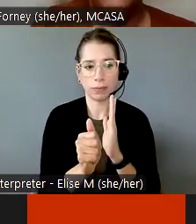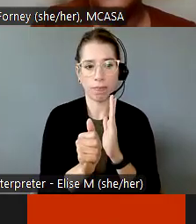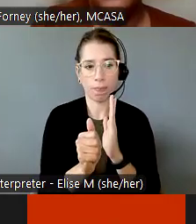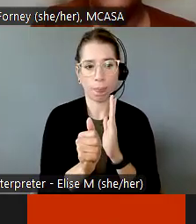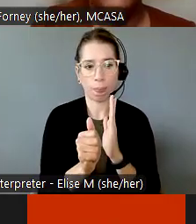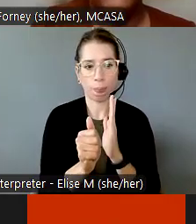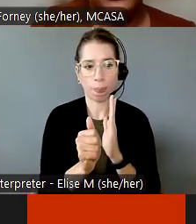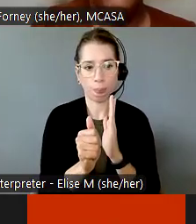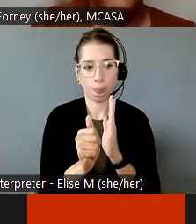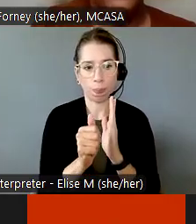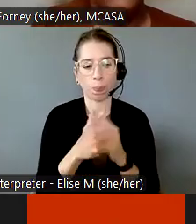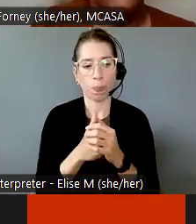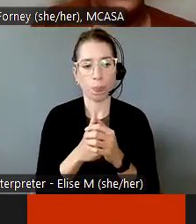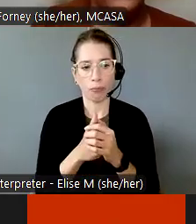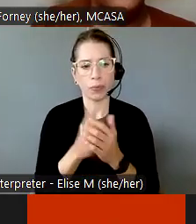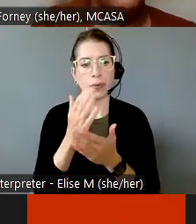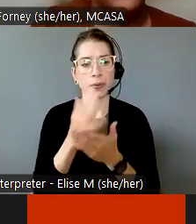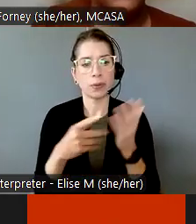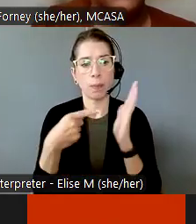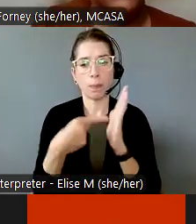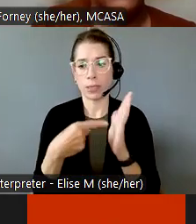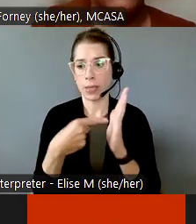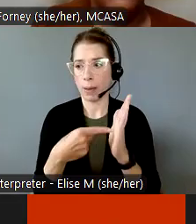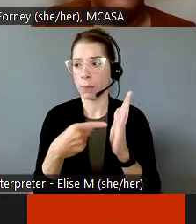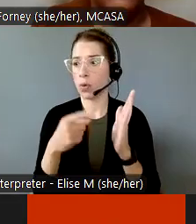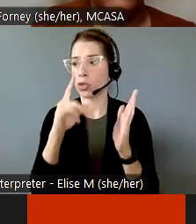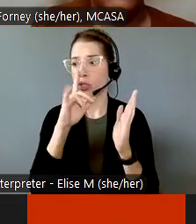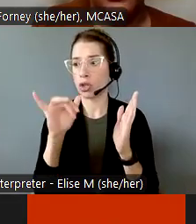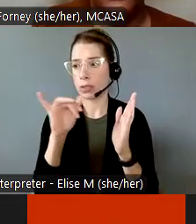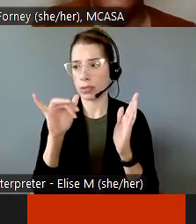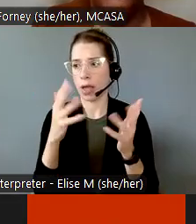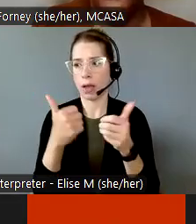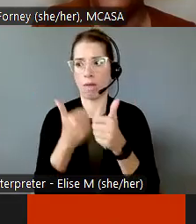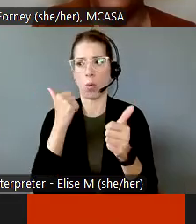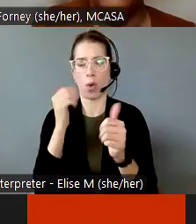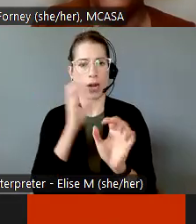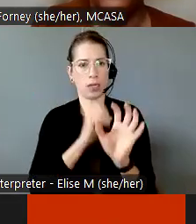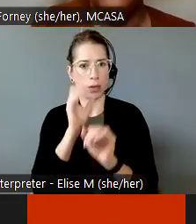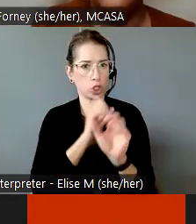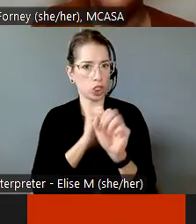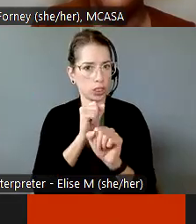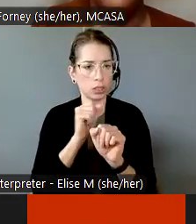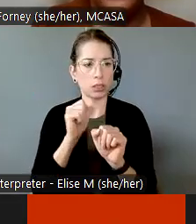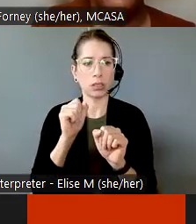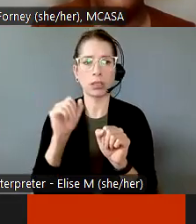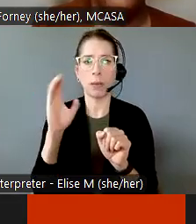So, some examples of that can be avoiding assumptions, right? Being aware of your